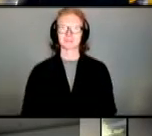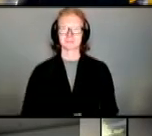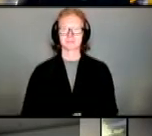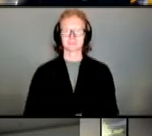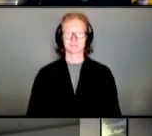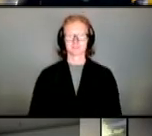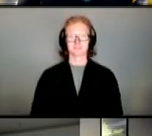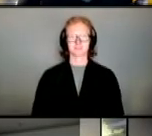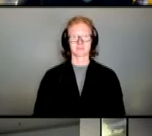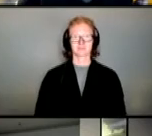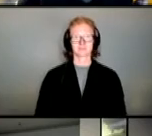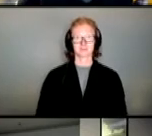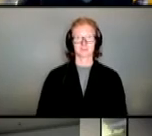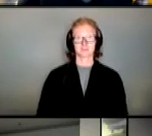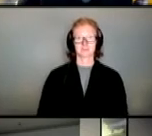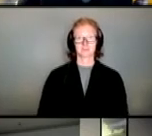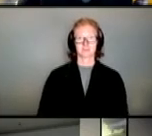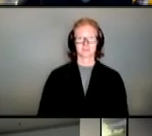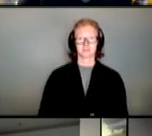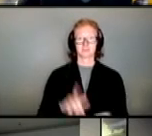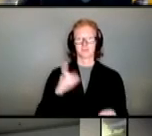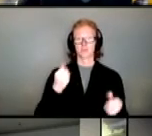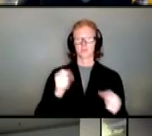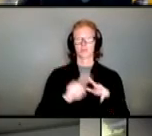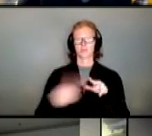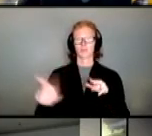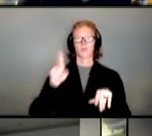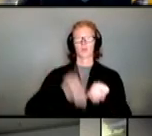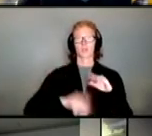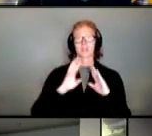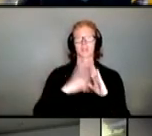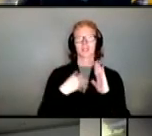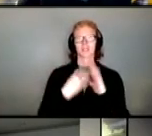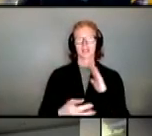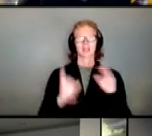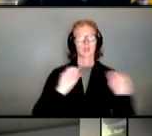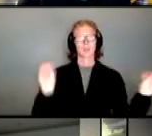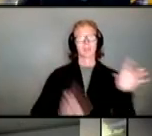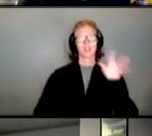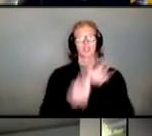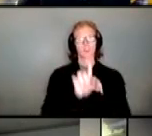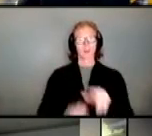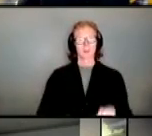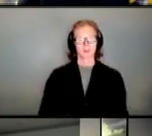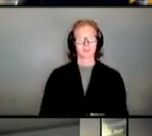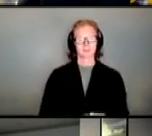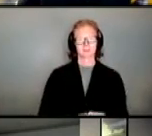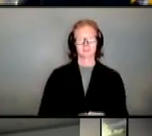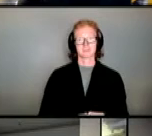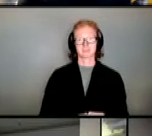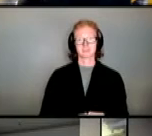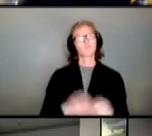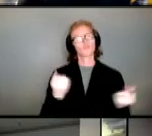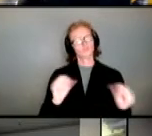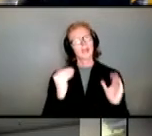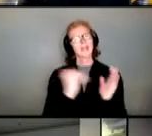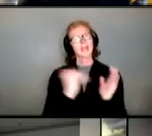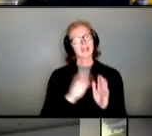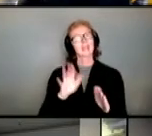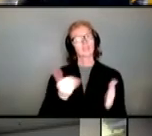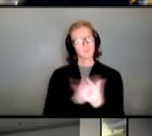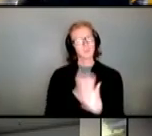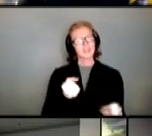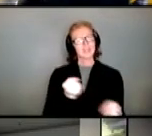Well, we tried to retreat. We couldn't get it scheduled. Nobody could show up. We have to try again. New year